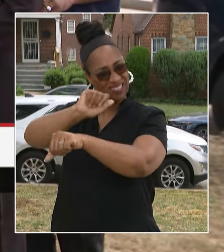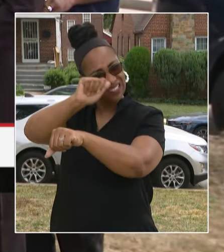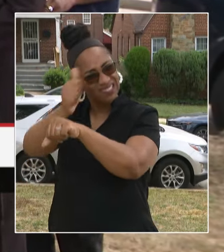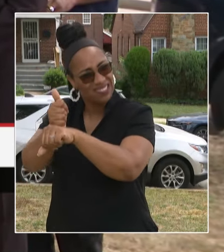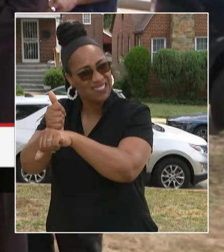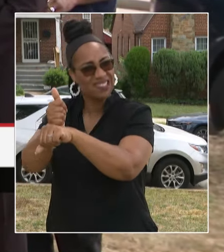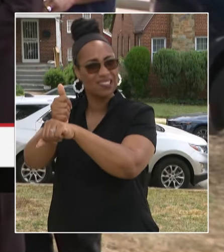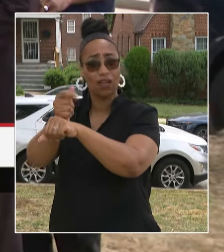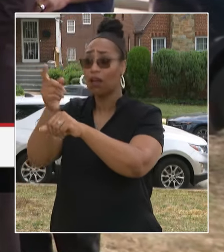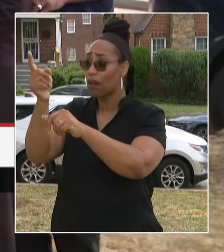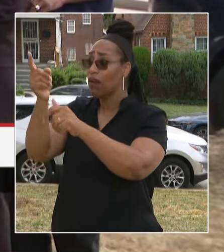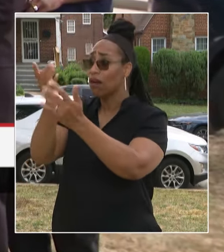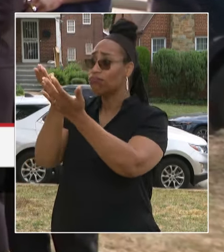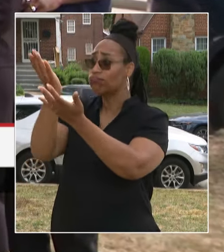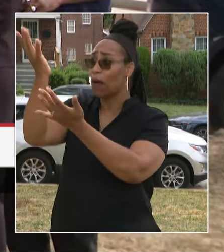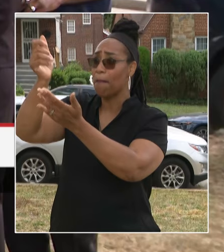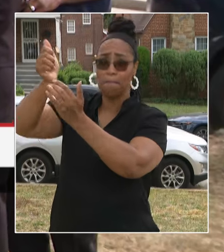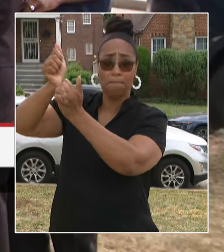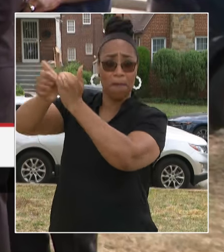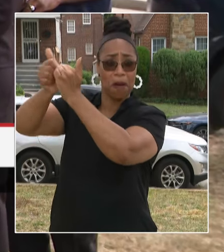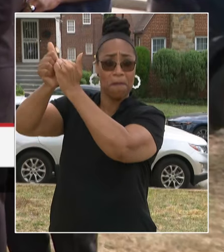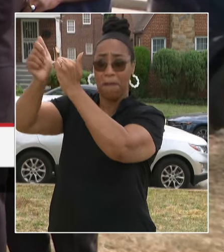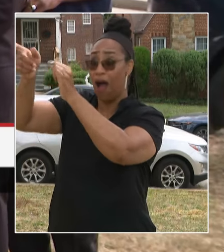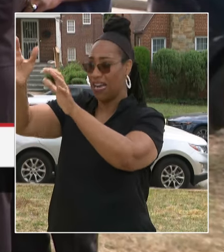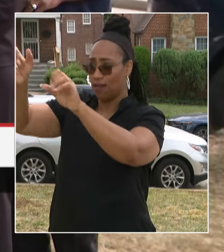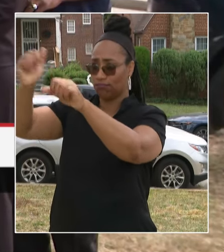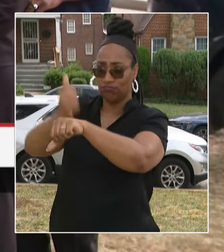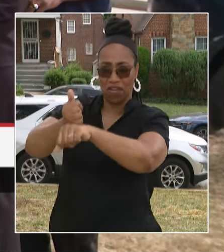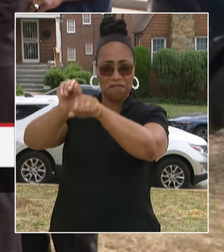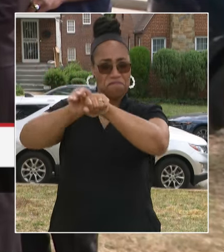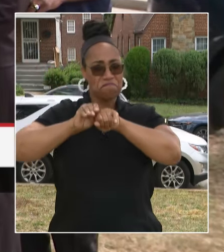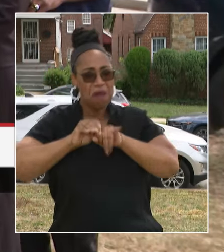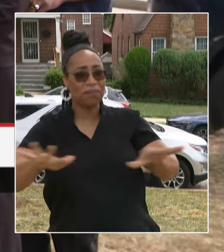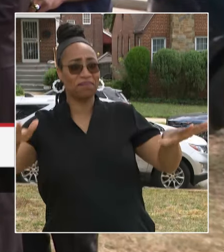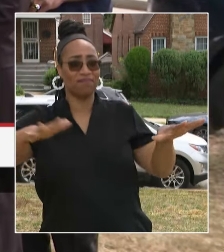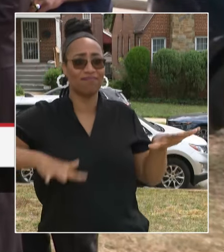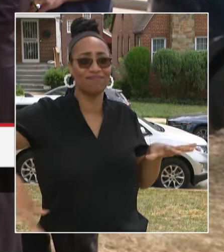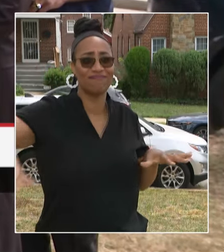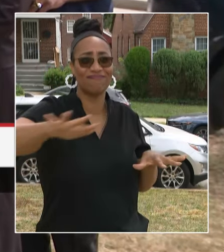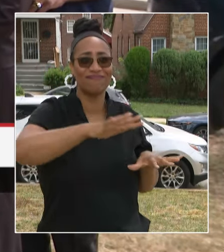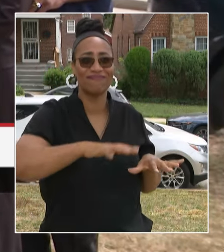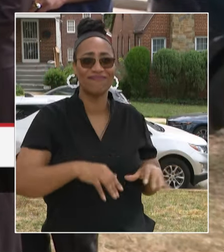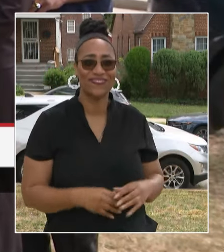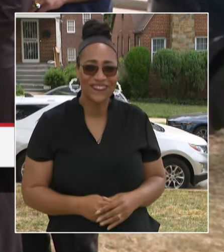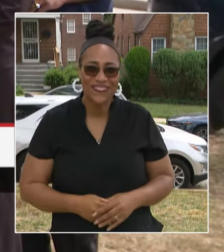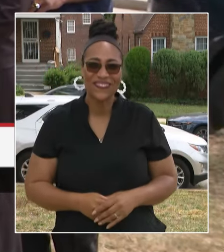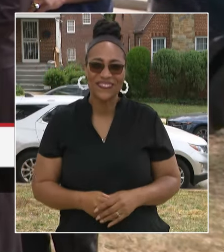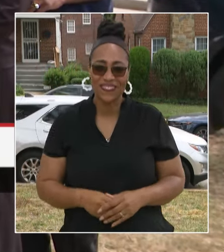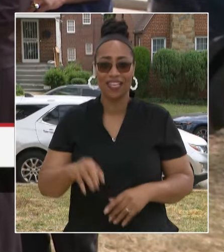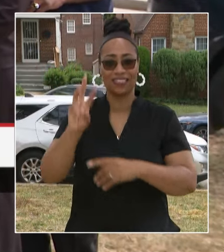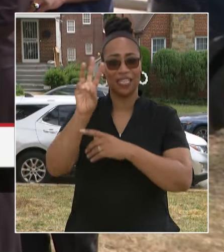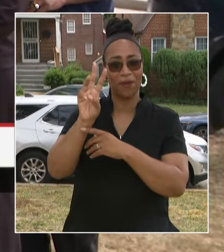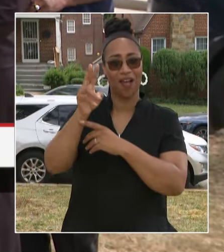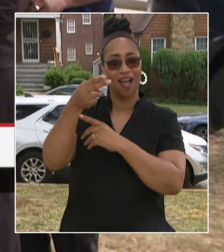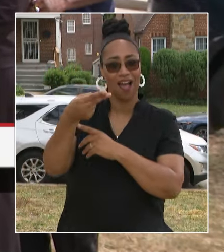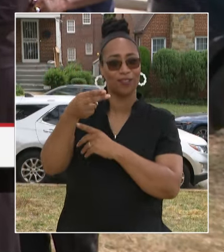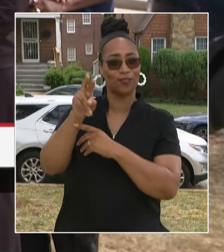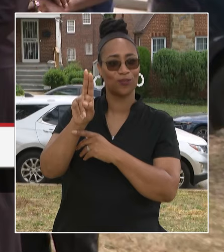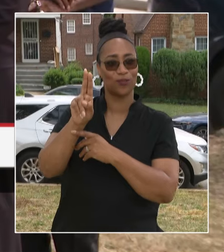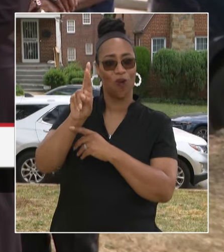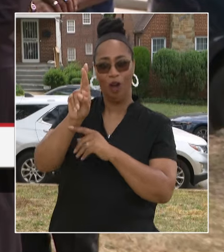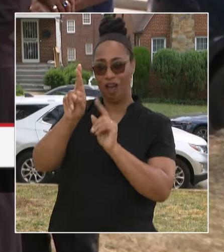go on that, but that's the forerunner of WHUR. That's where he was. So he came from there and did dealing